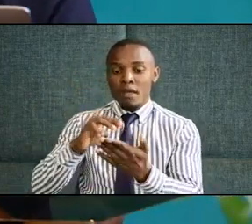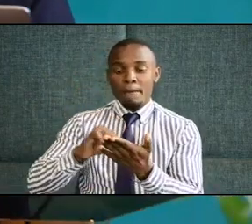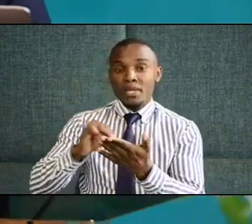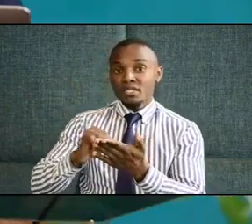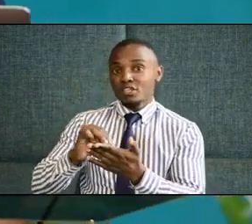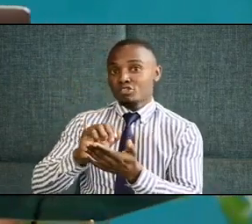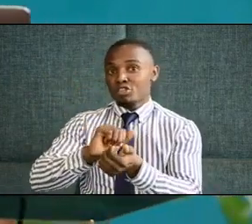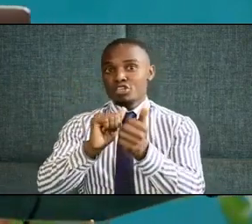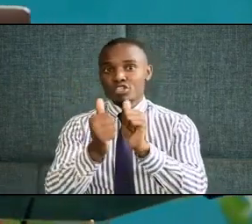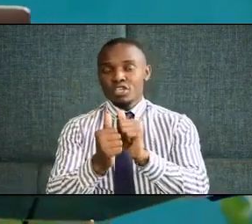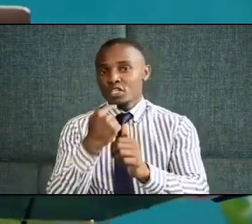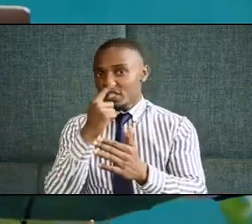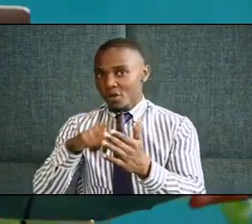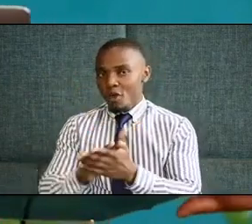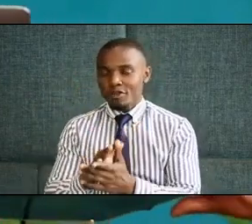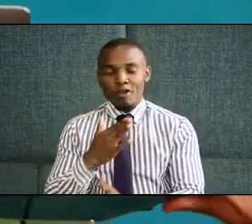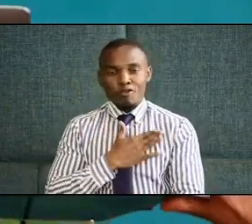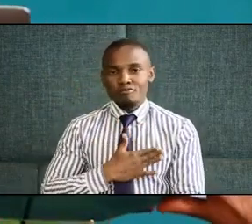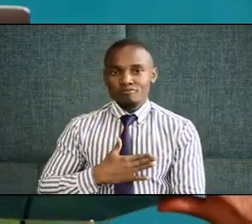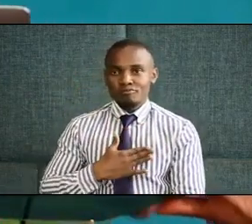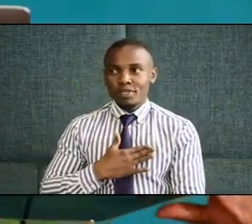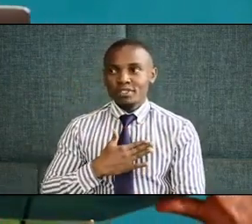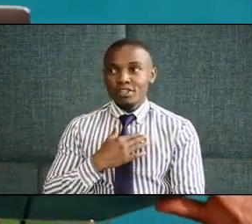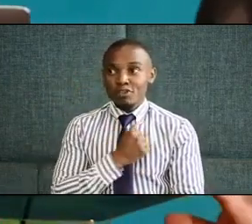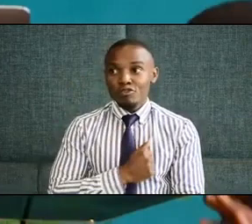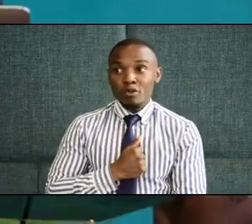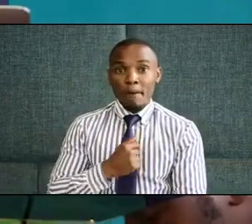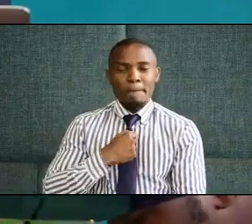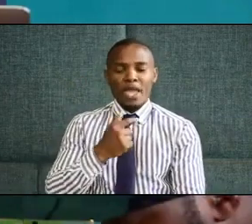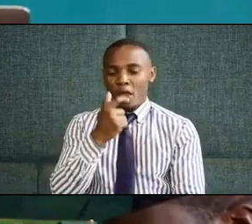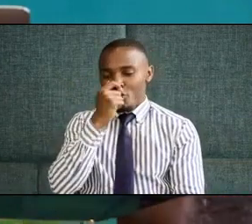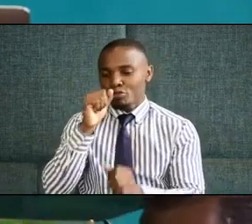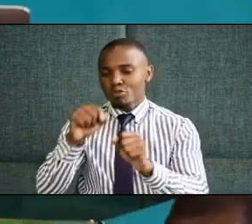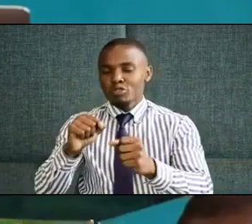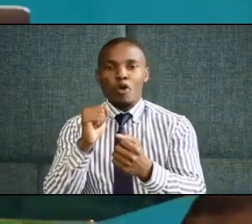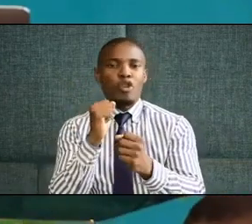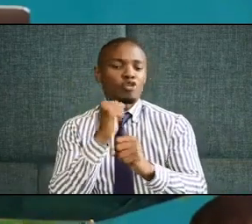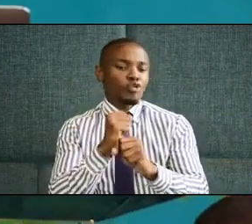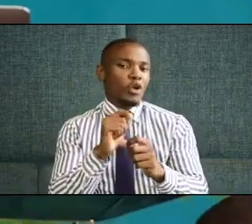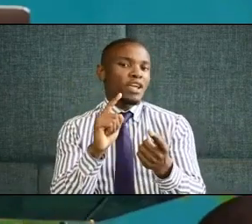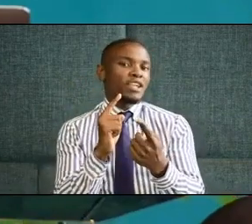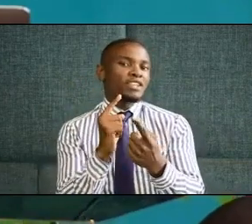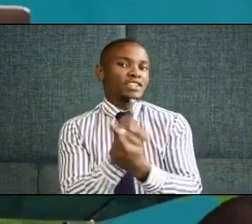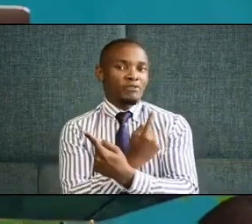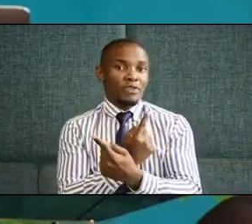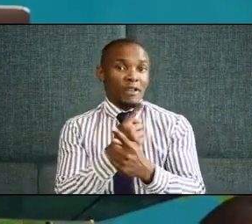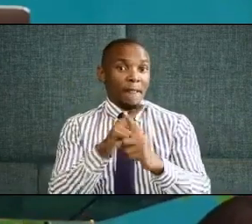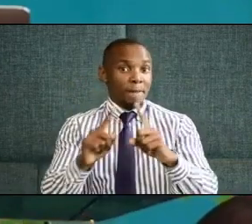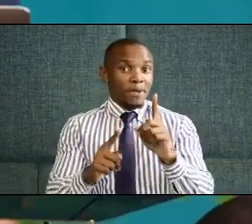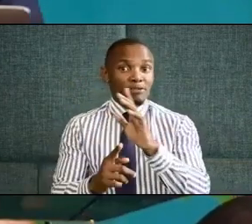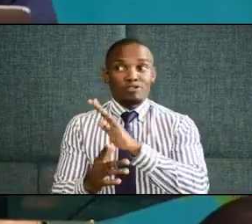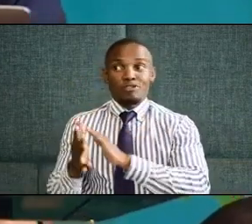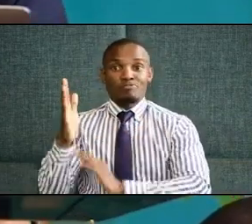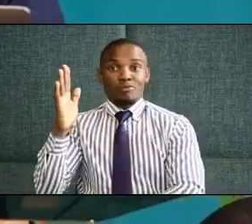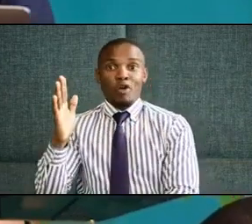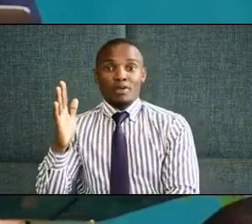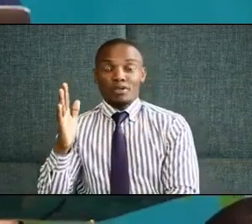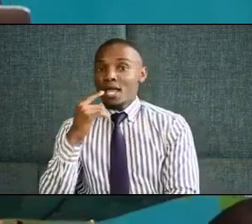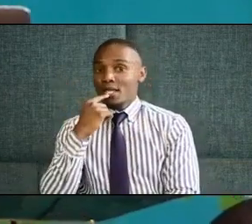of the church to forgive me. I wish I could have done differently, but I think God has impressed on